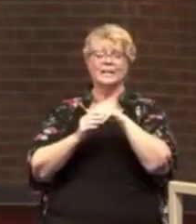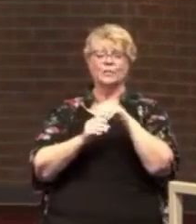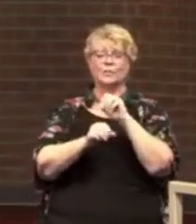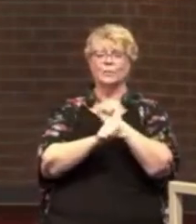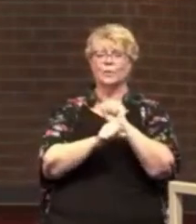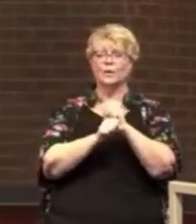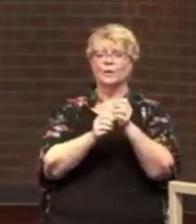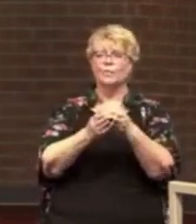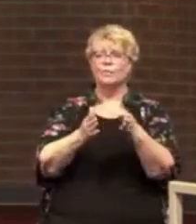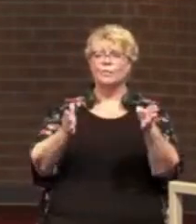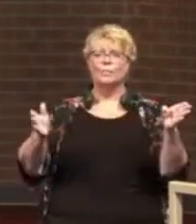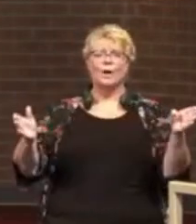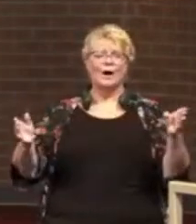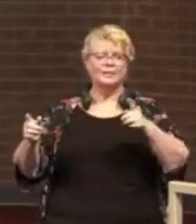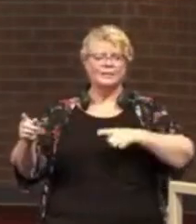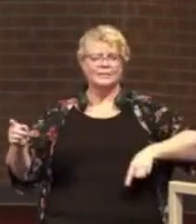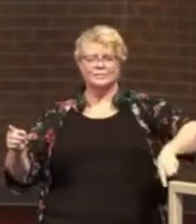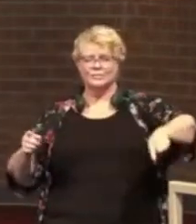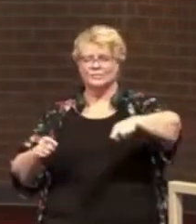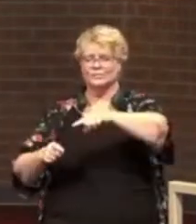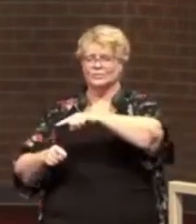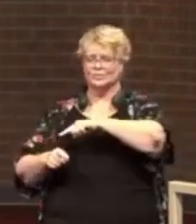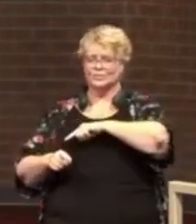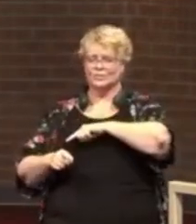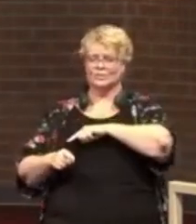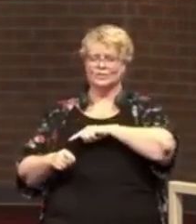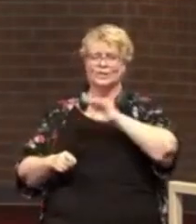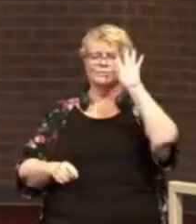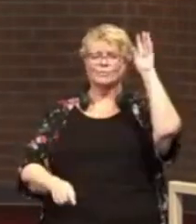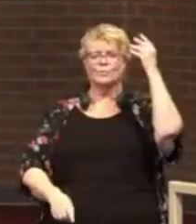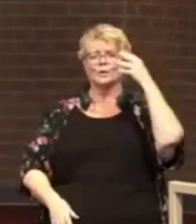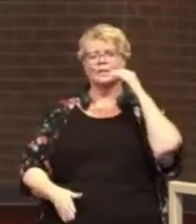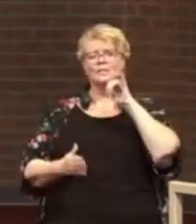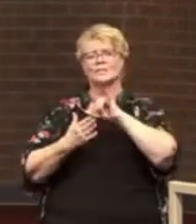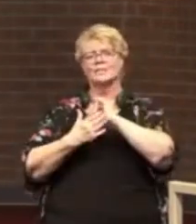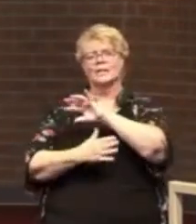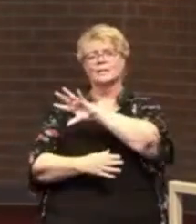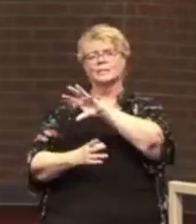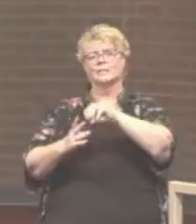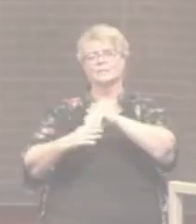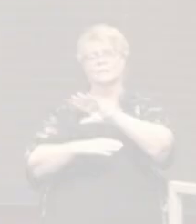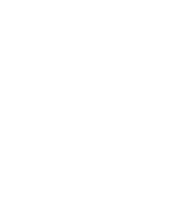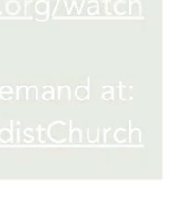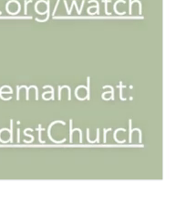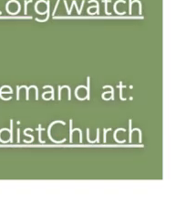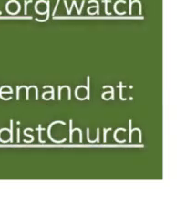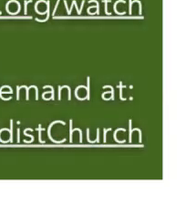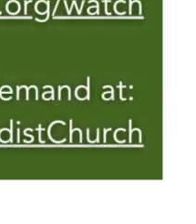widening the circle of grace that includes all people.